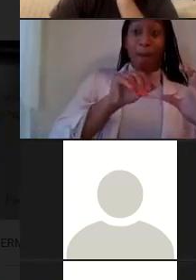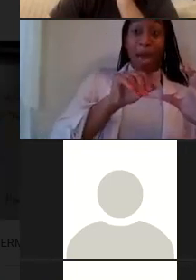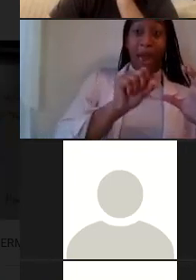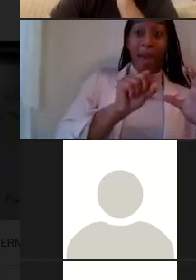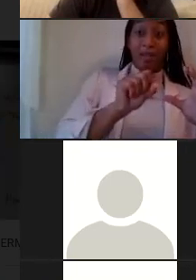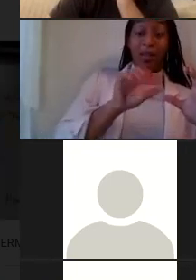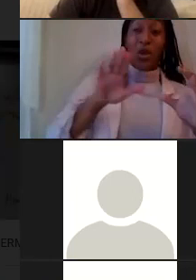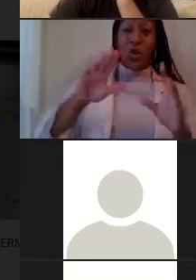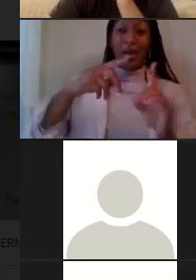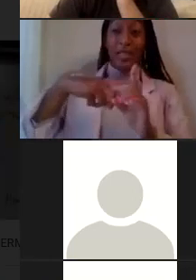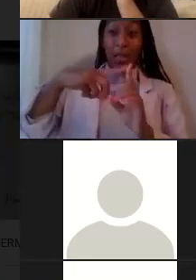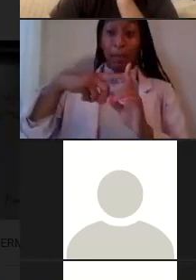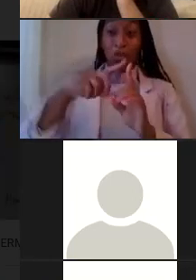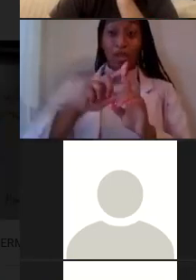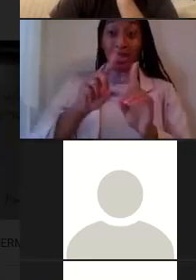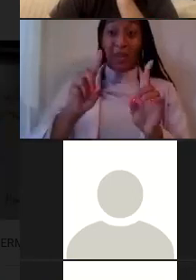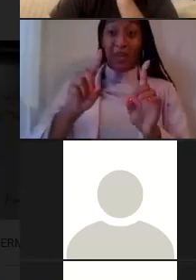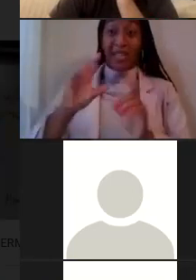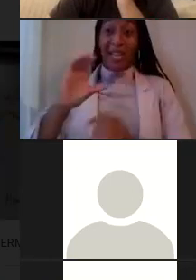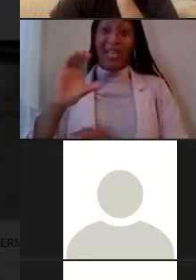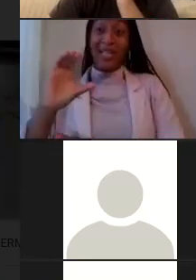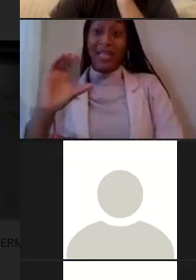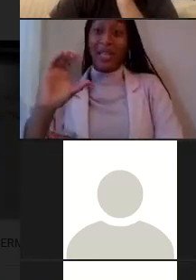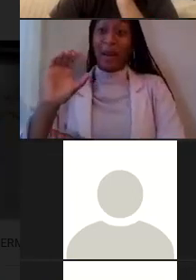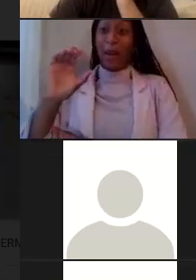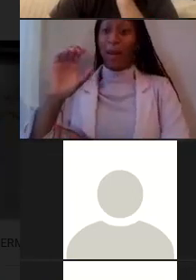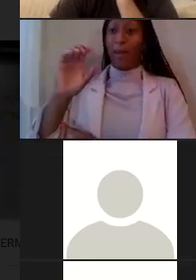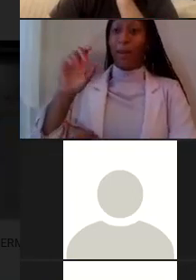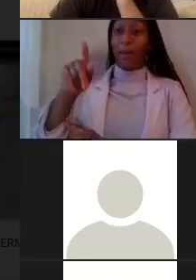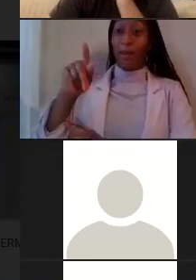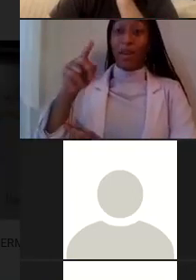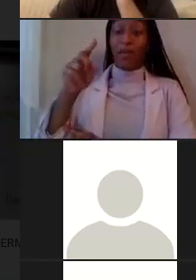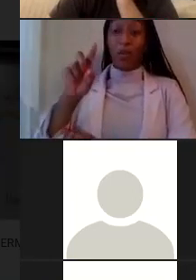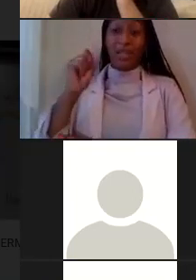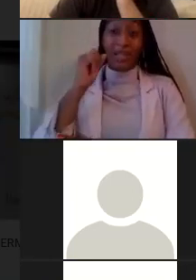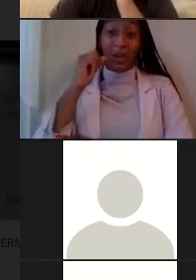the table, 235 joules per kilogram Kelvin.